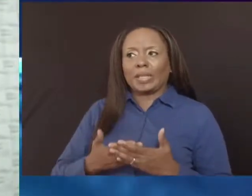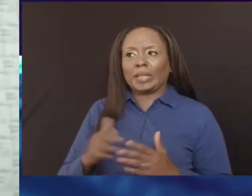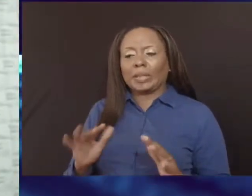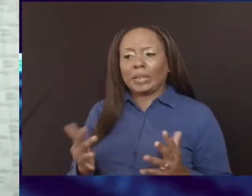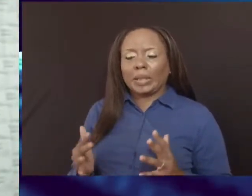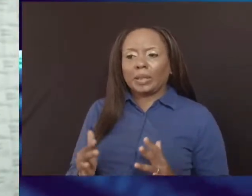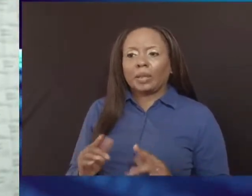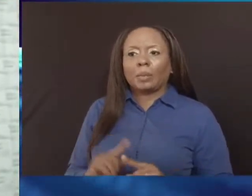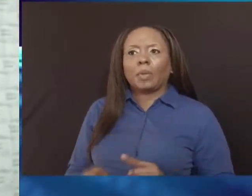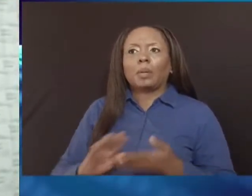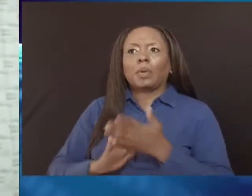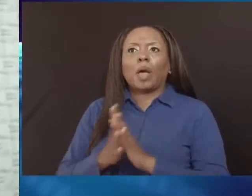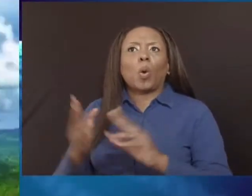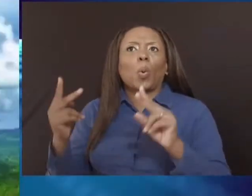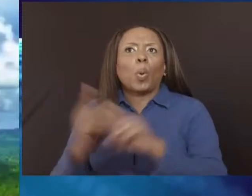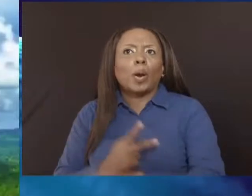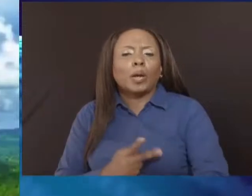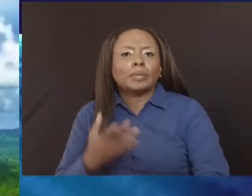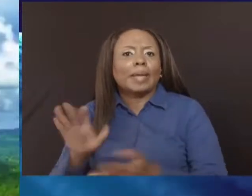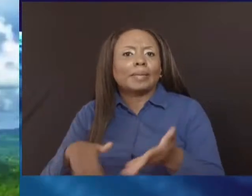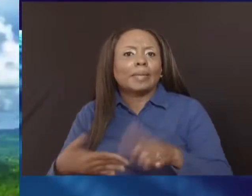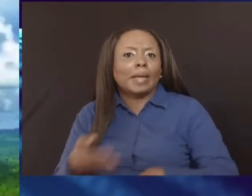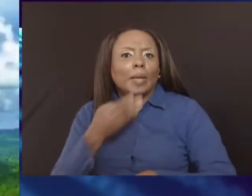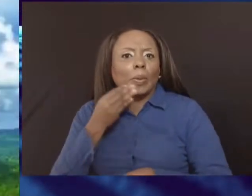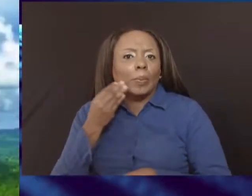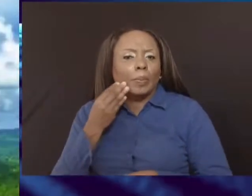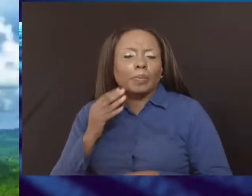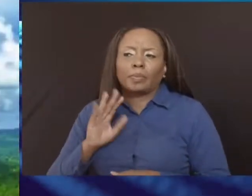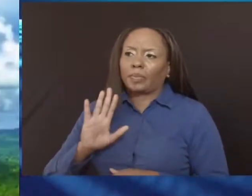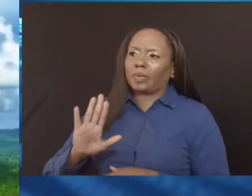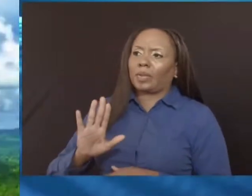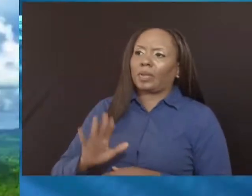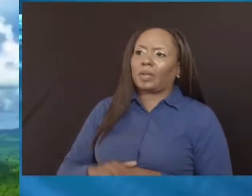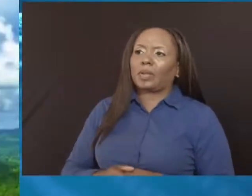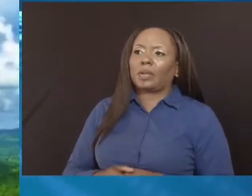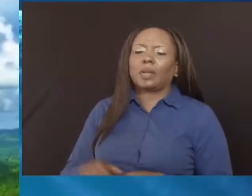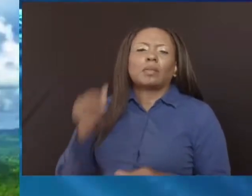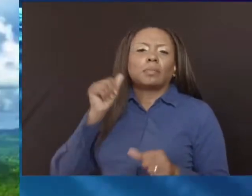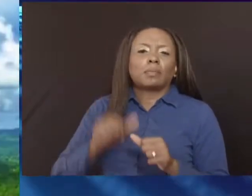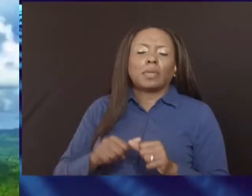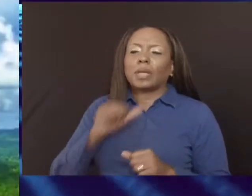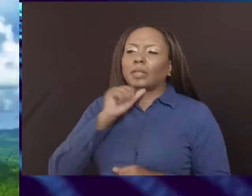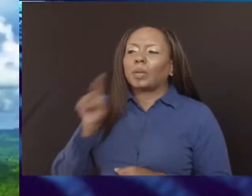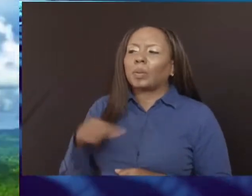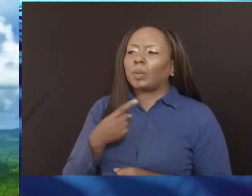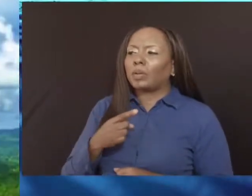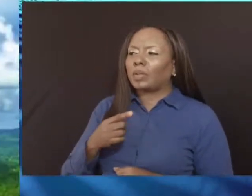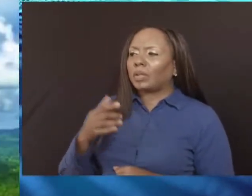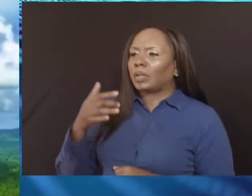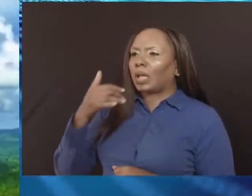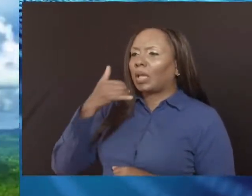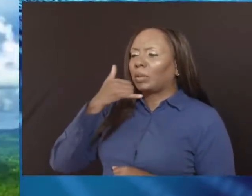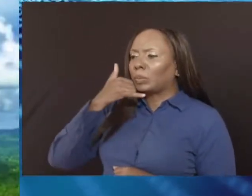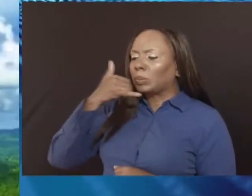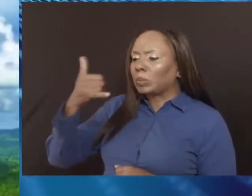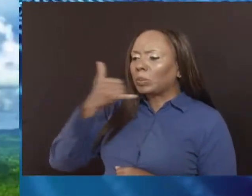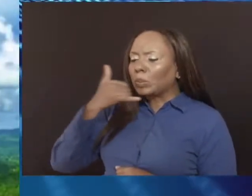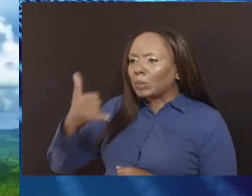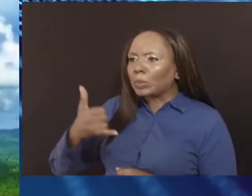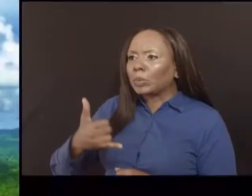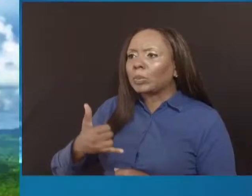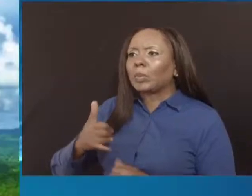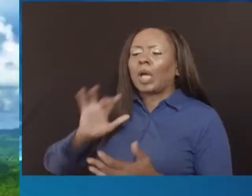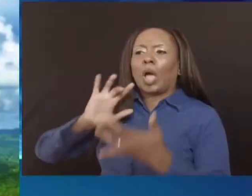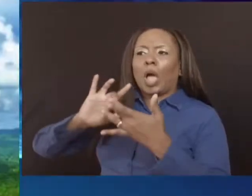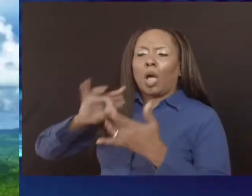at home? Right, so remember, it's not only a telemedicine consultation. There are some persons,